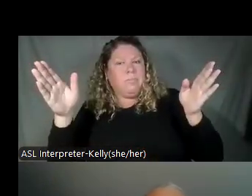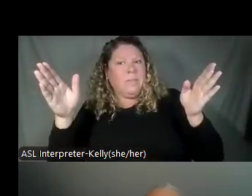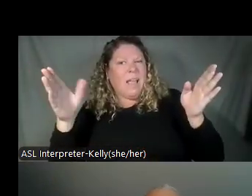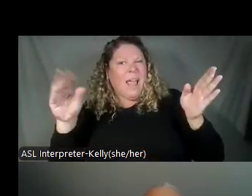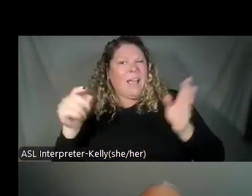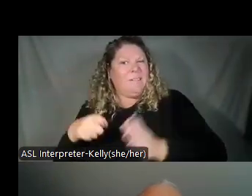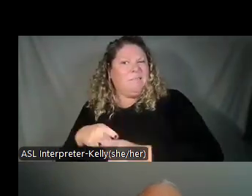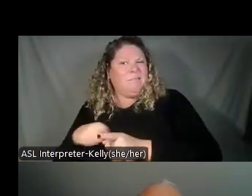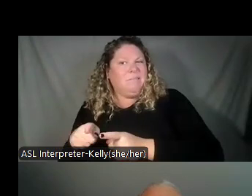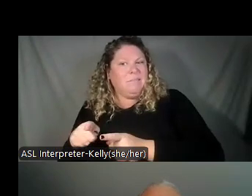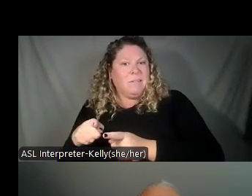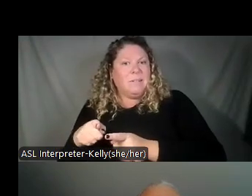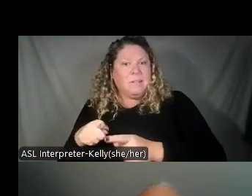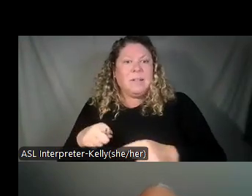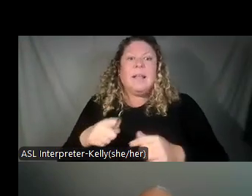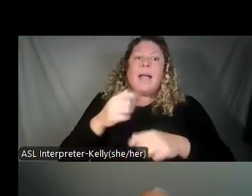environment.